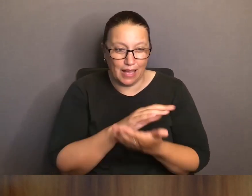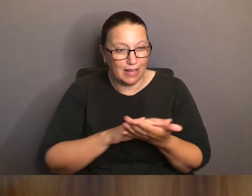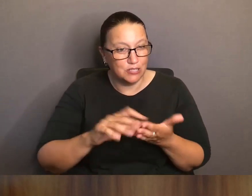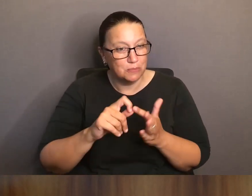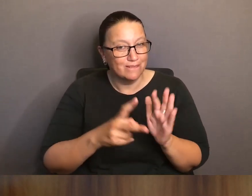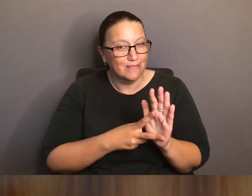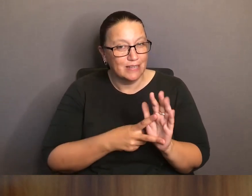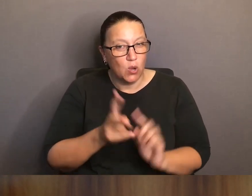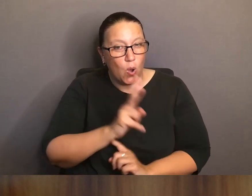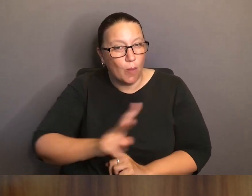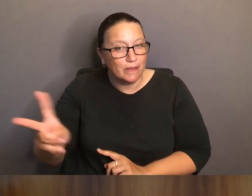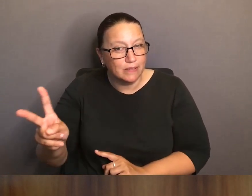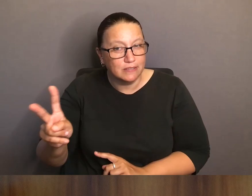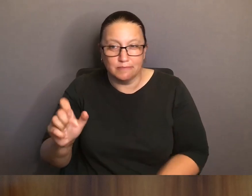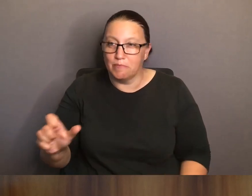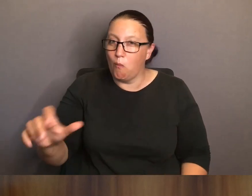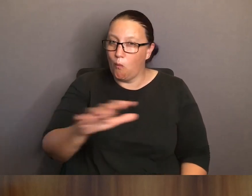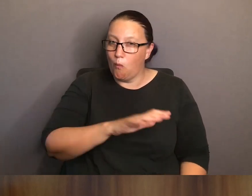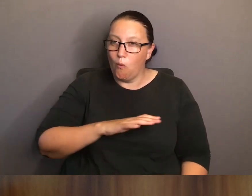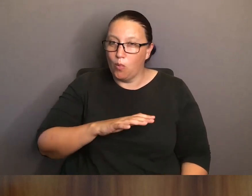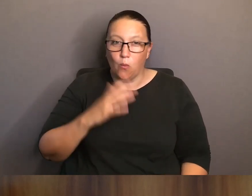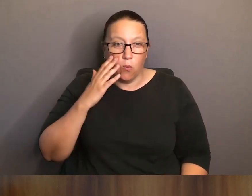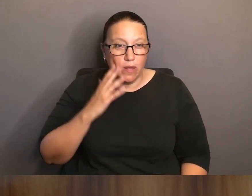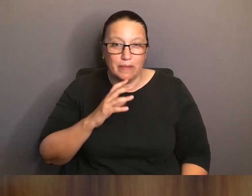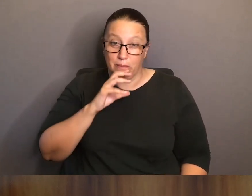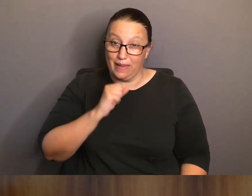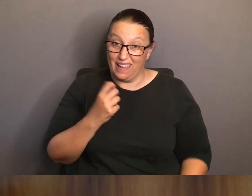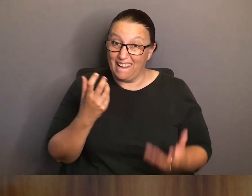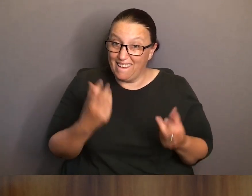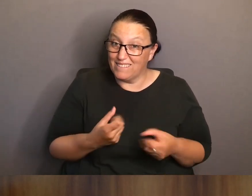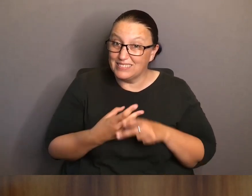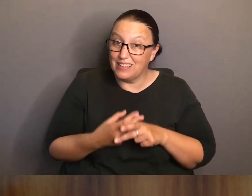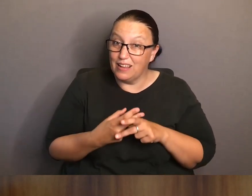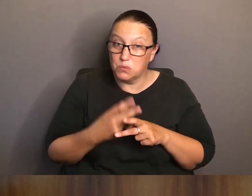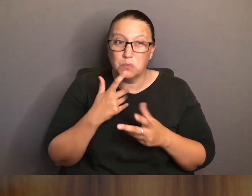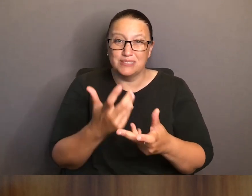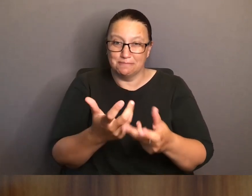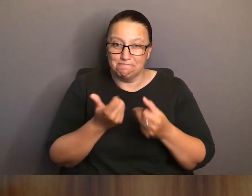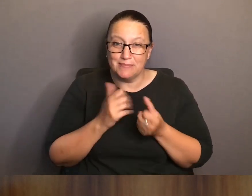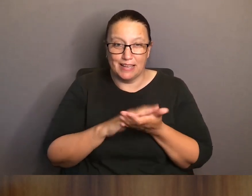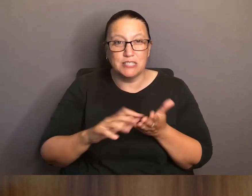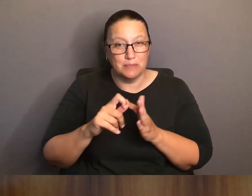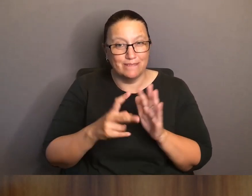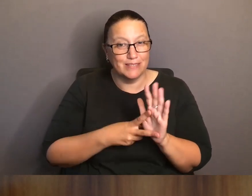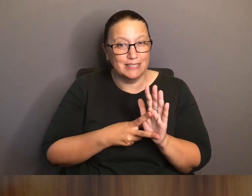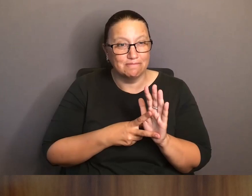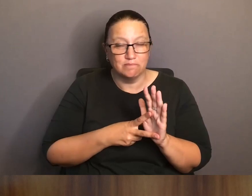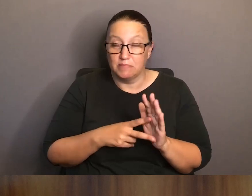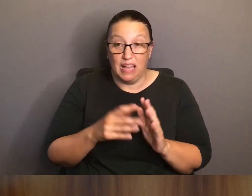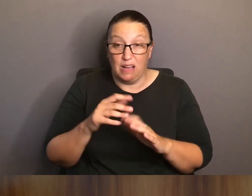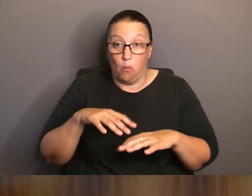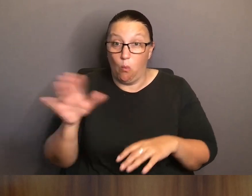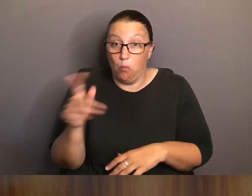active women and men will be infected with HPV at some point in their lives, and some may be